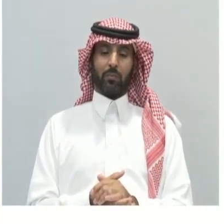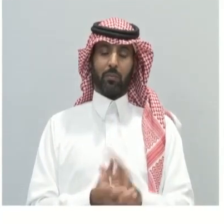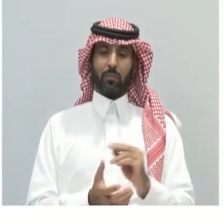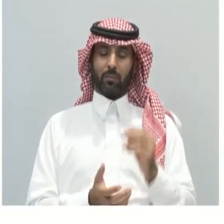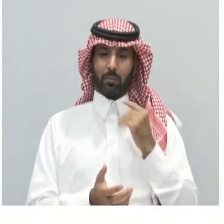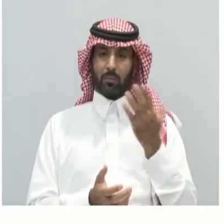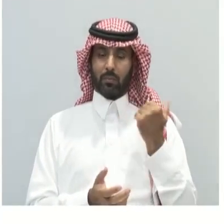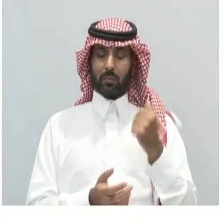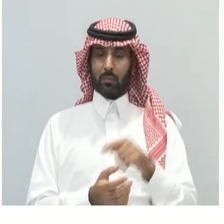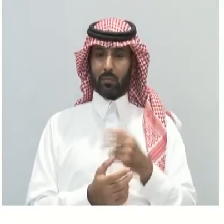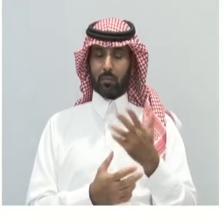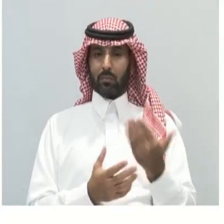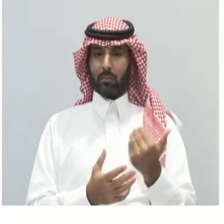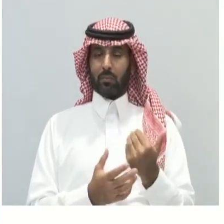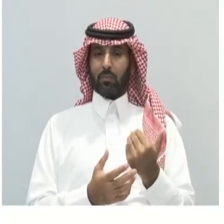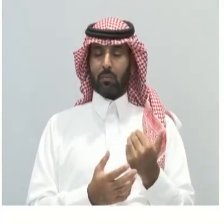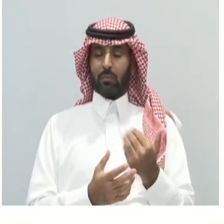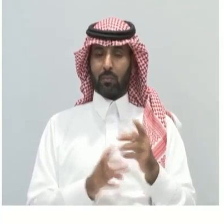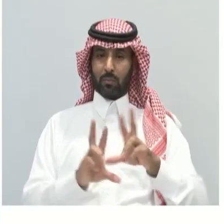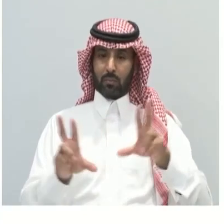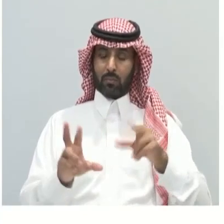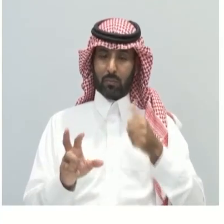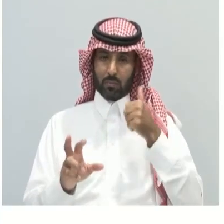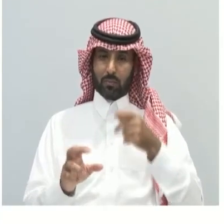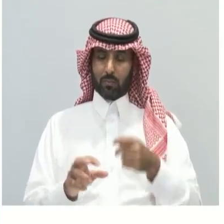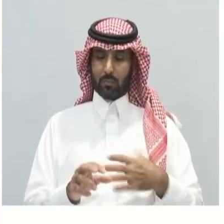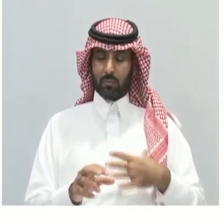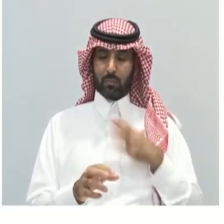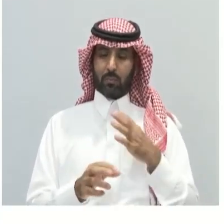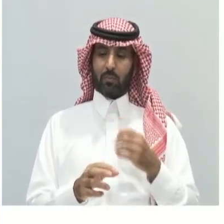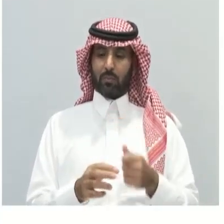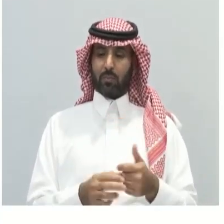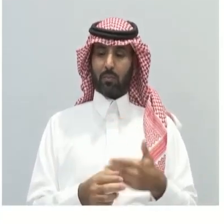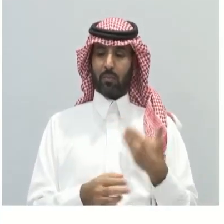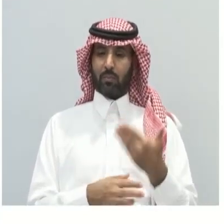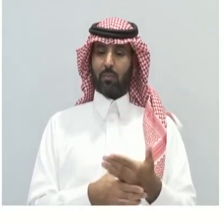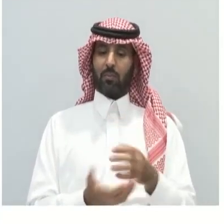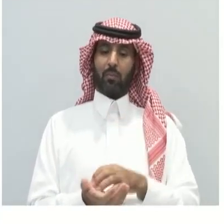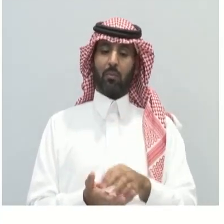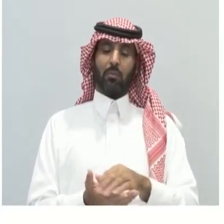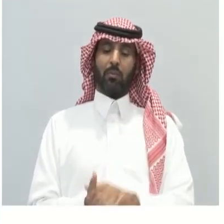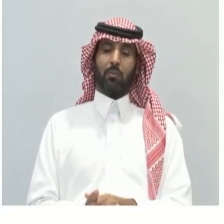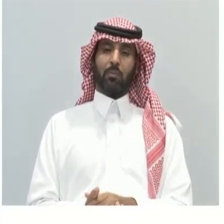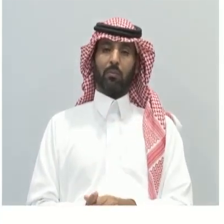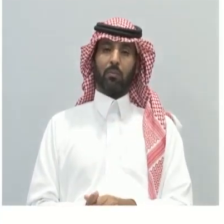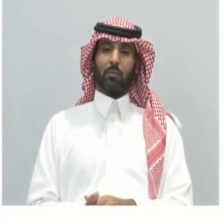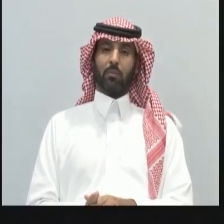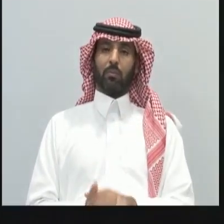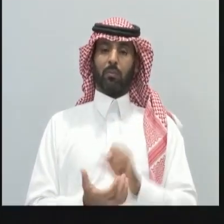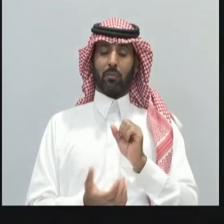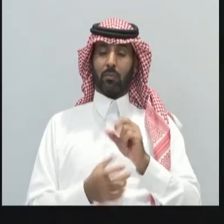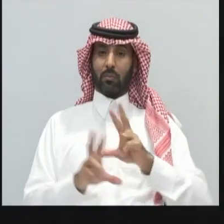symbol of affluence or status along with other position. So if you own a plasma